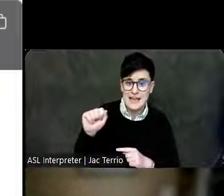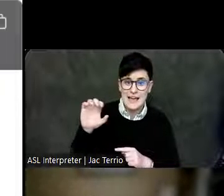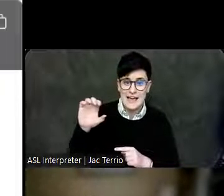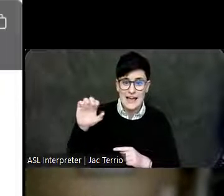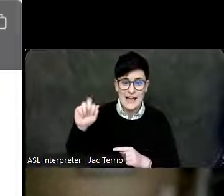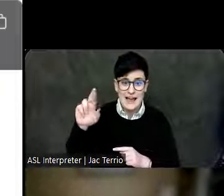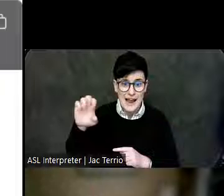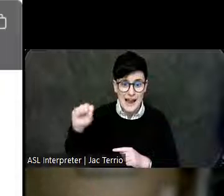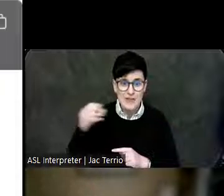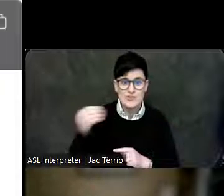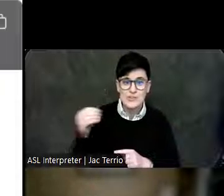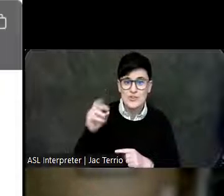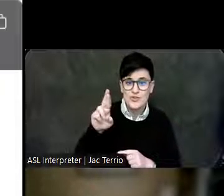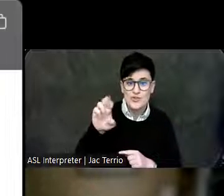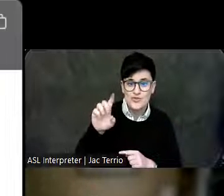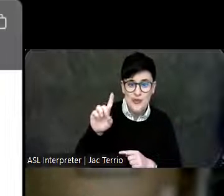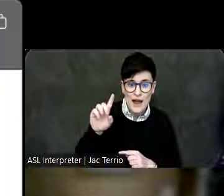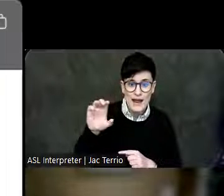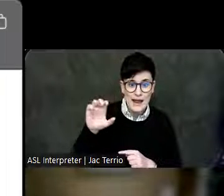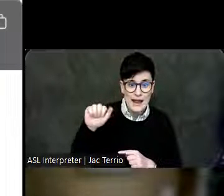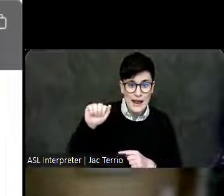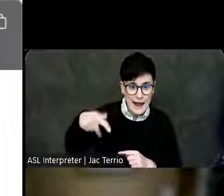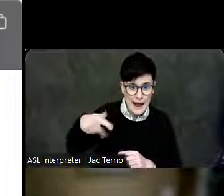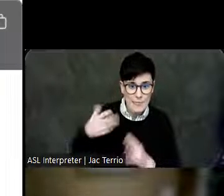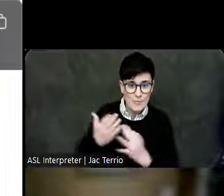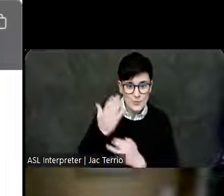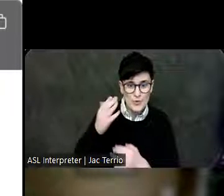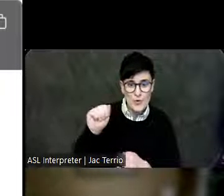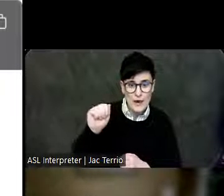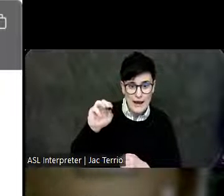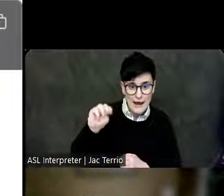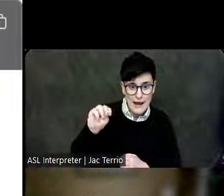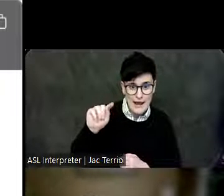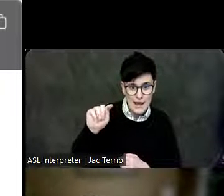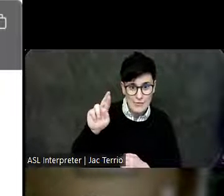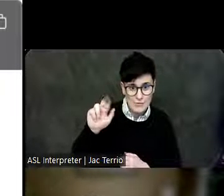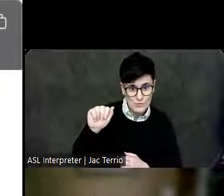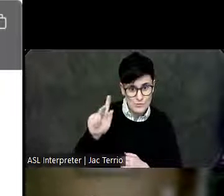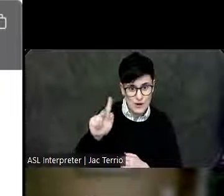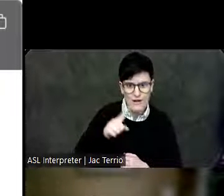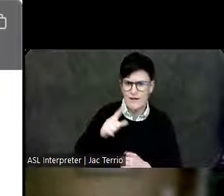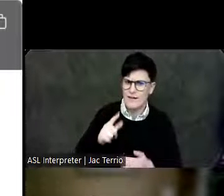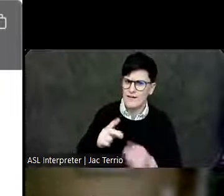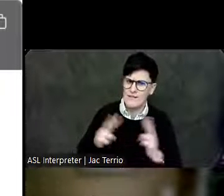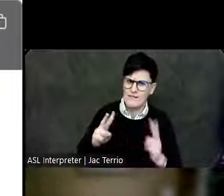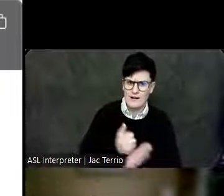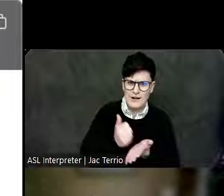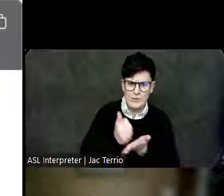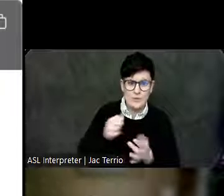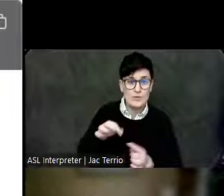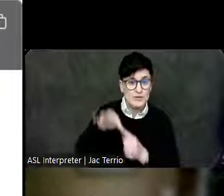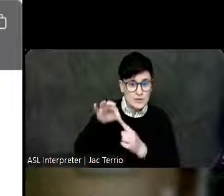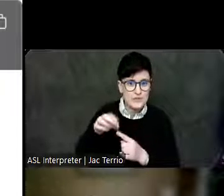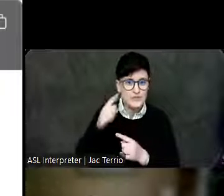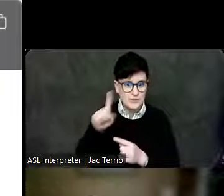Amtrak, and they've been really helpful in, especially if you have to bring medical equipment with you that